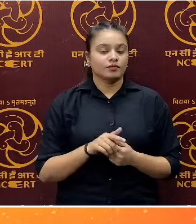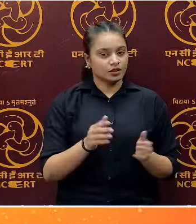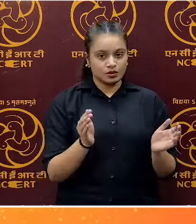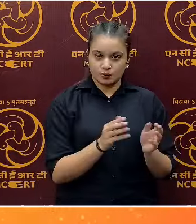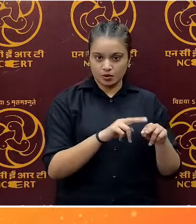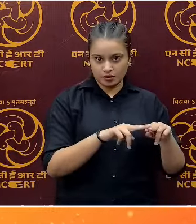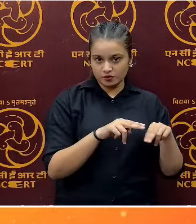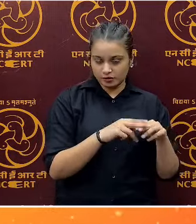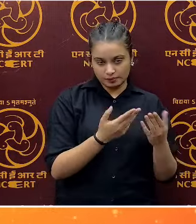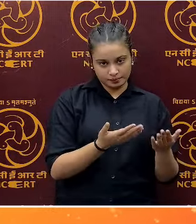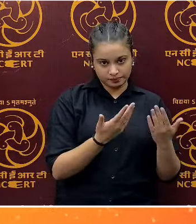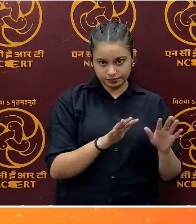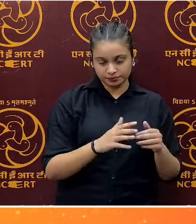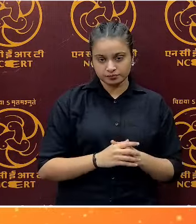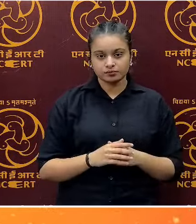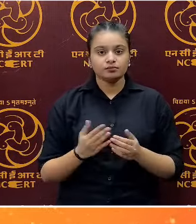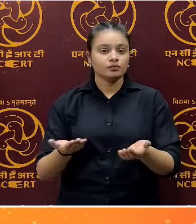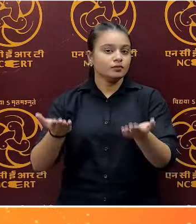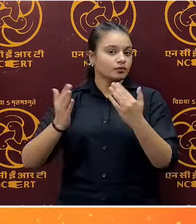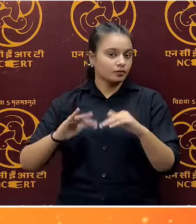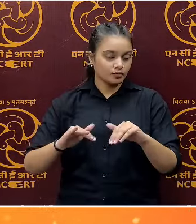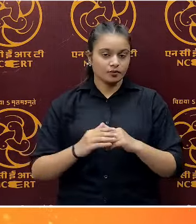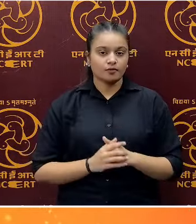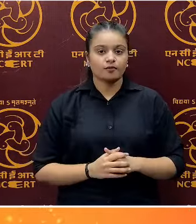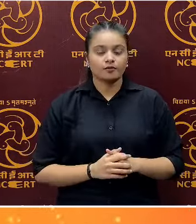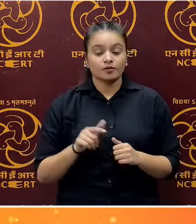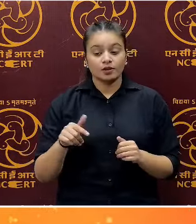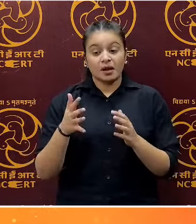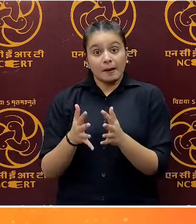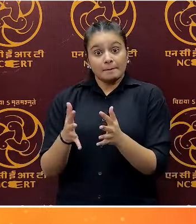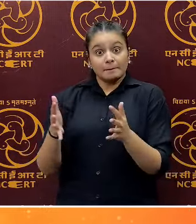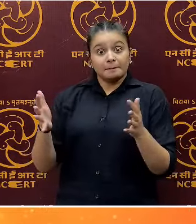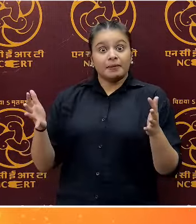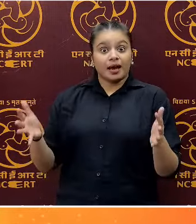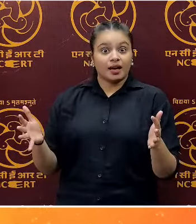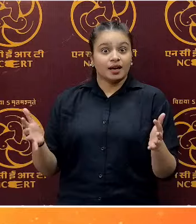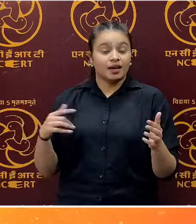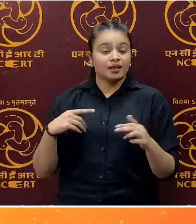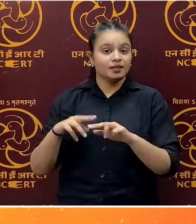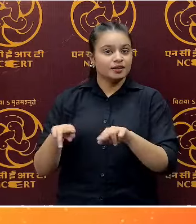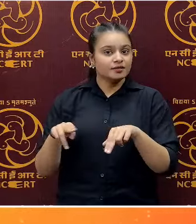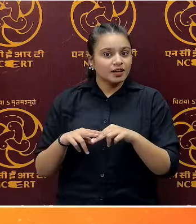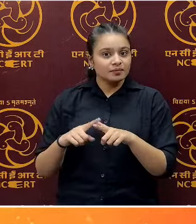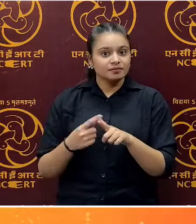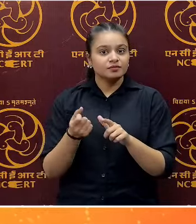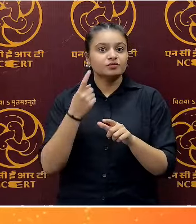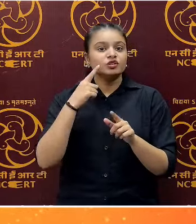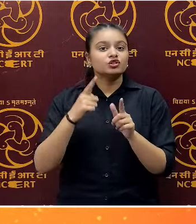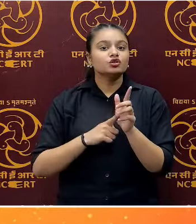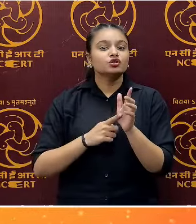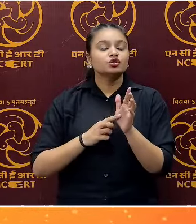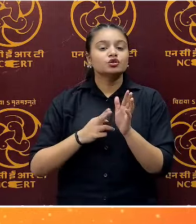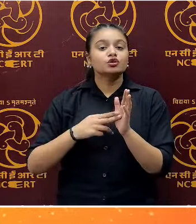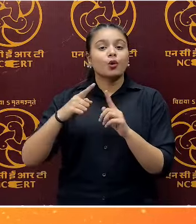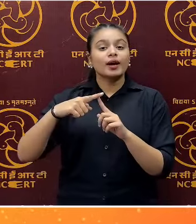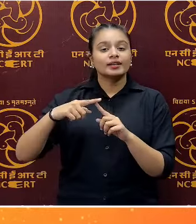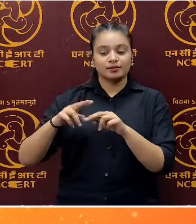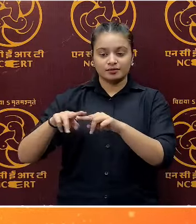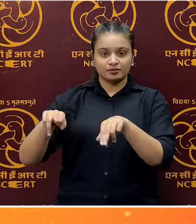is small family. Then we have this big family, the joint family, the different family that I was talking